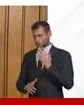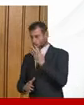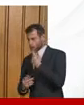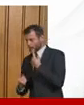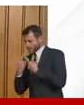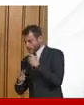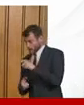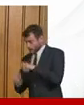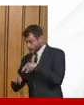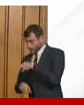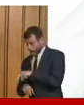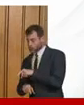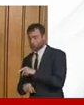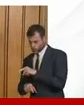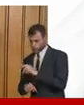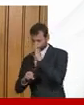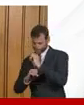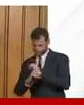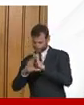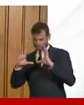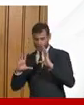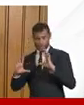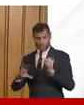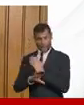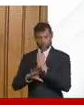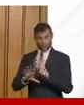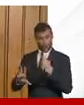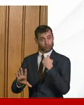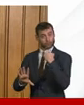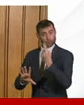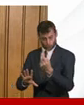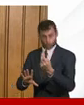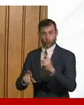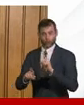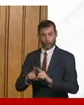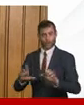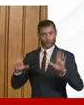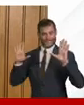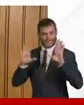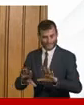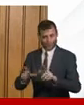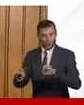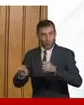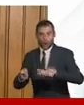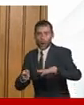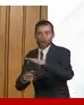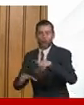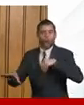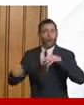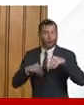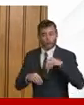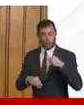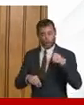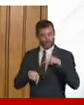at the data to have the greatest impact at the right time and and that is the policy which we are following now and obviously the